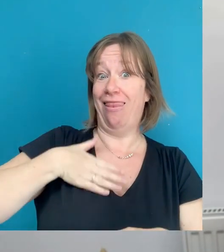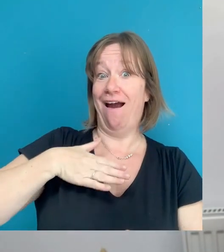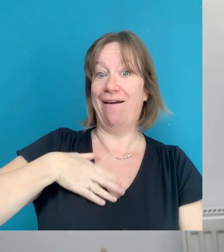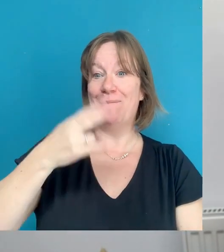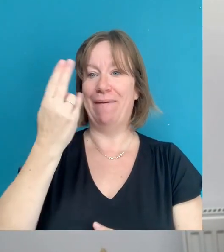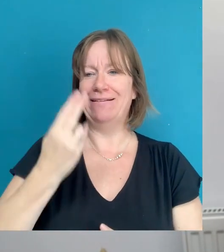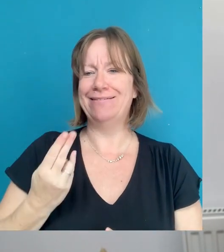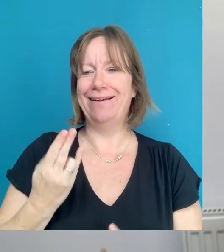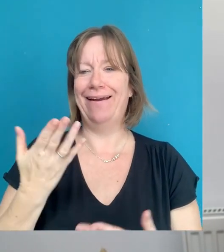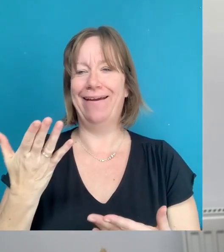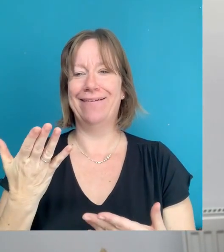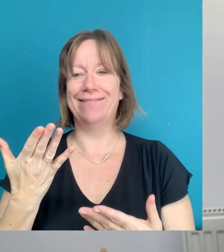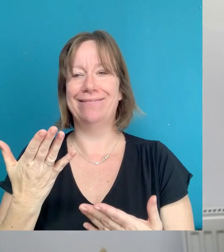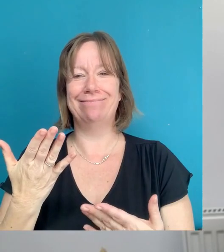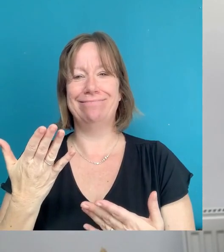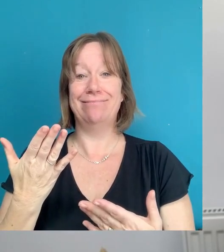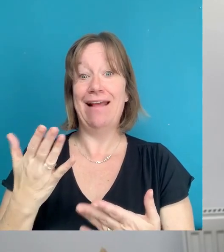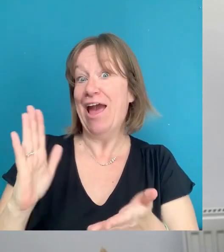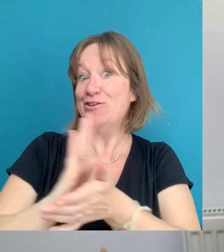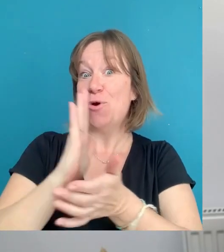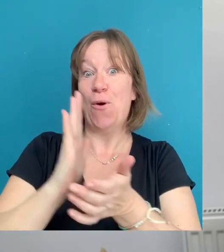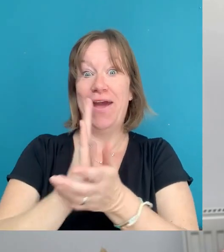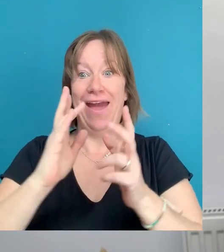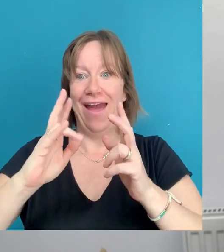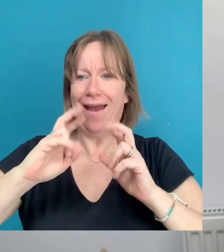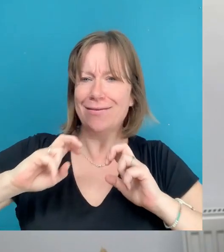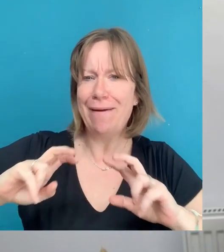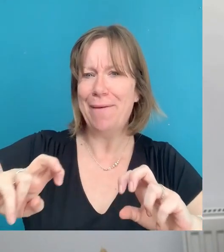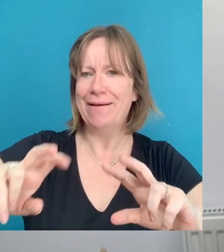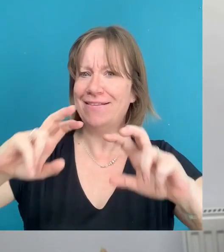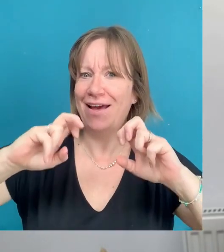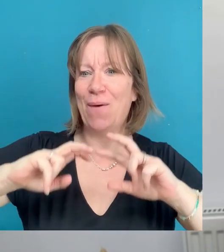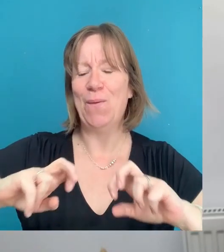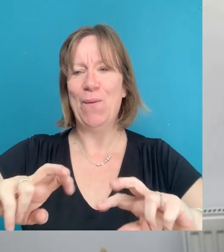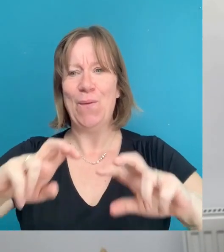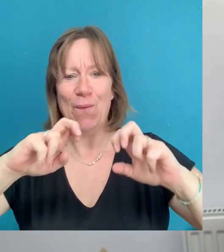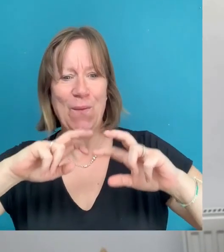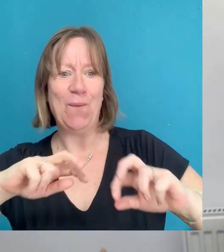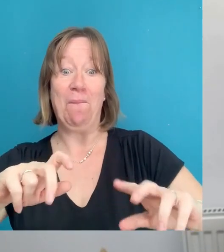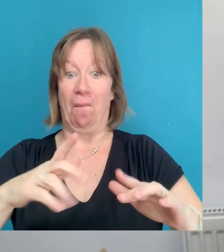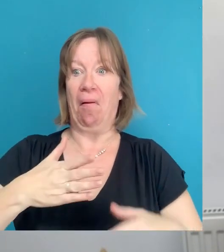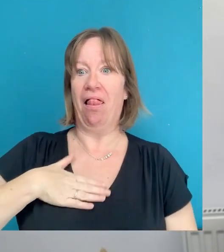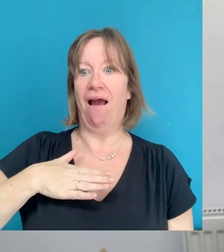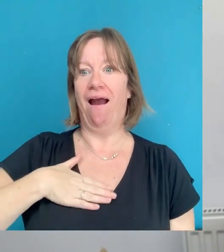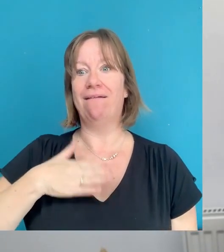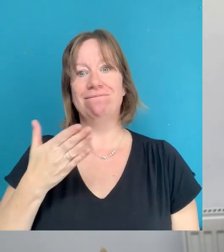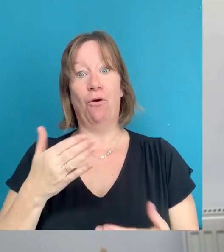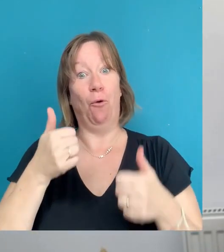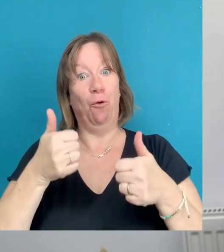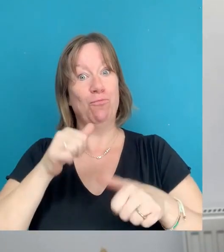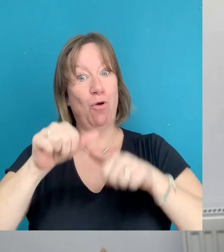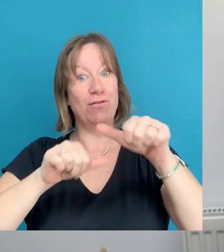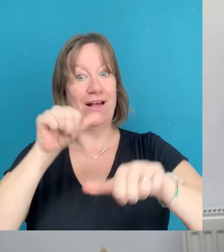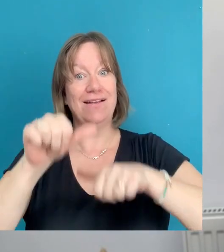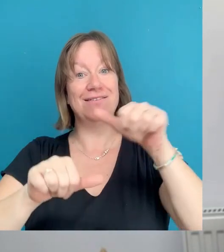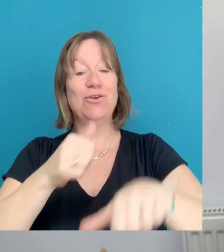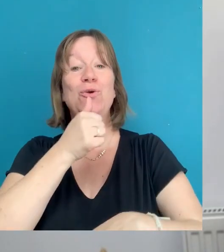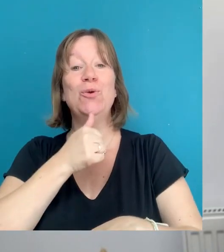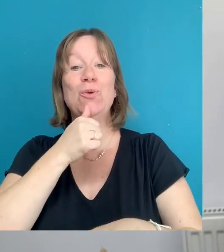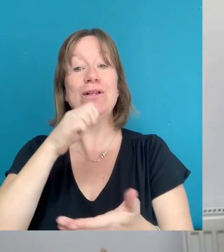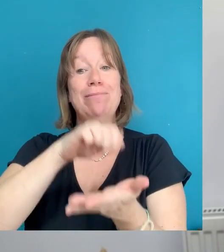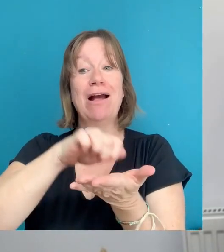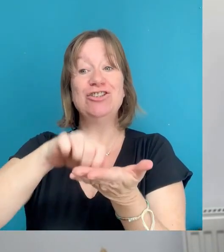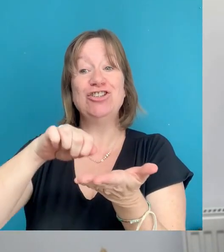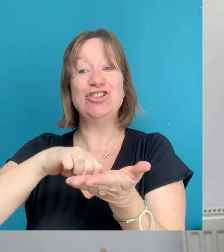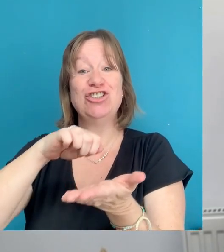painter and a printmaker, or just enjoy experimenting, then this is probably a great process for you, using